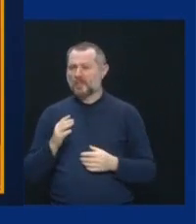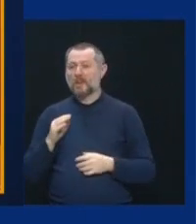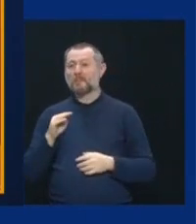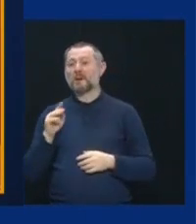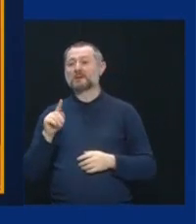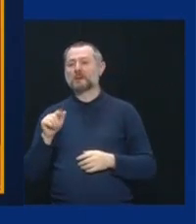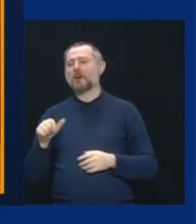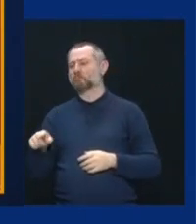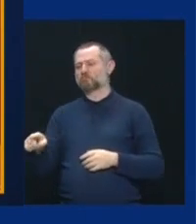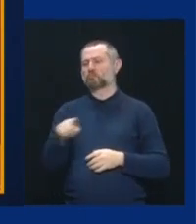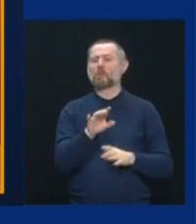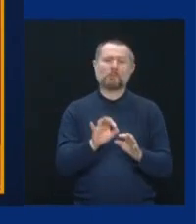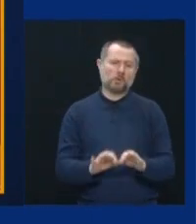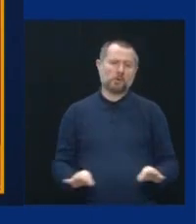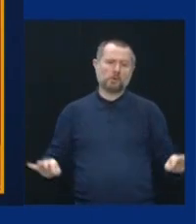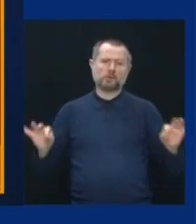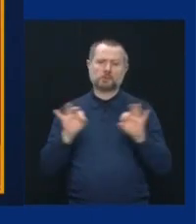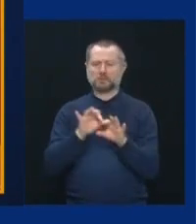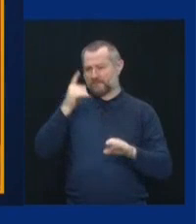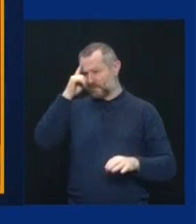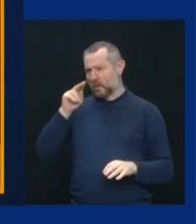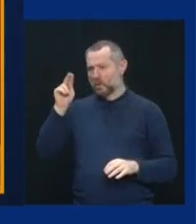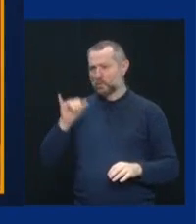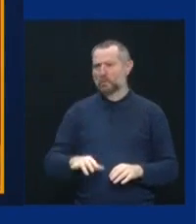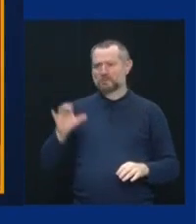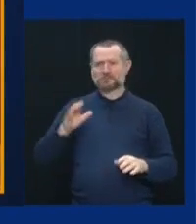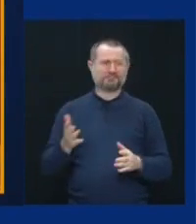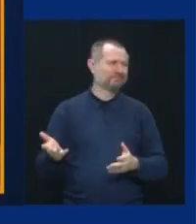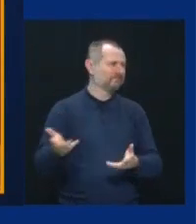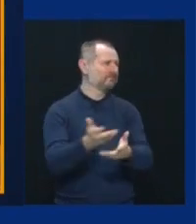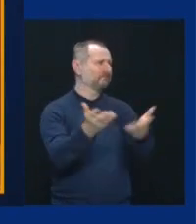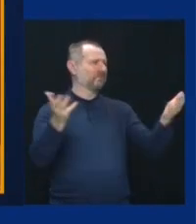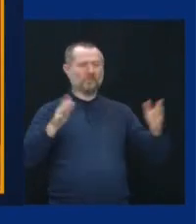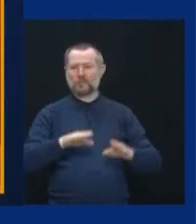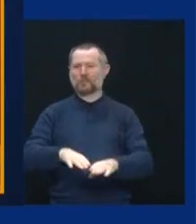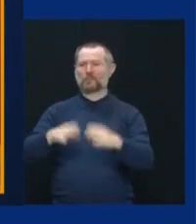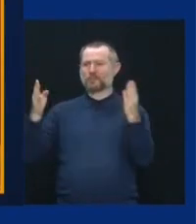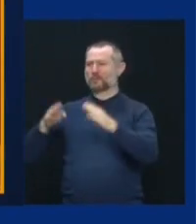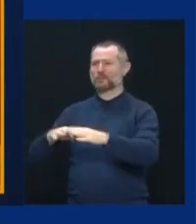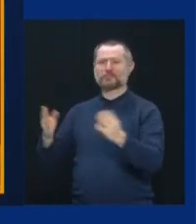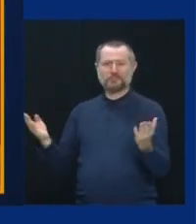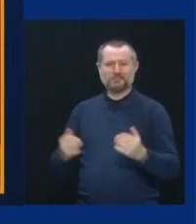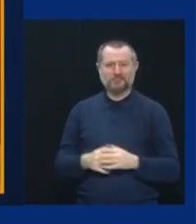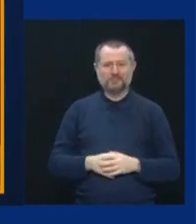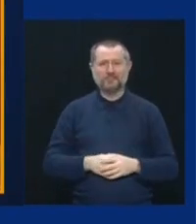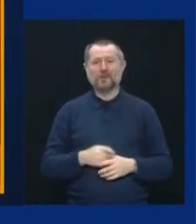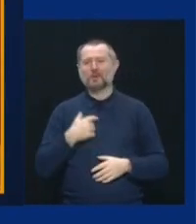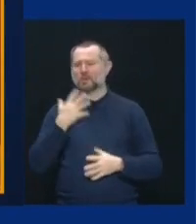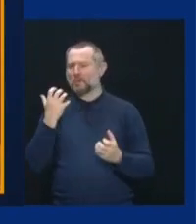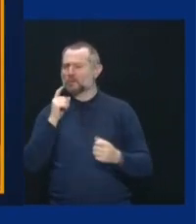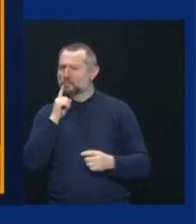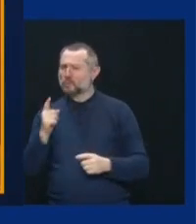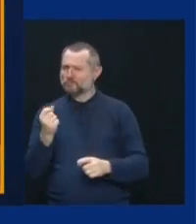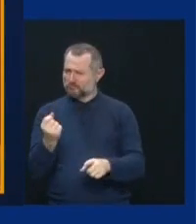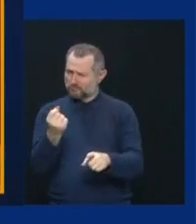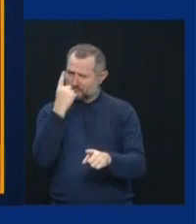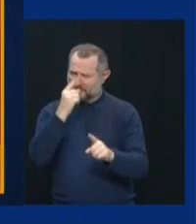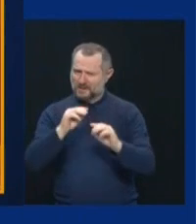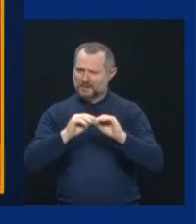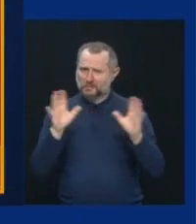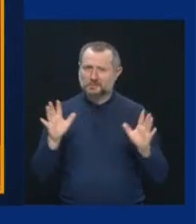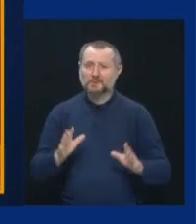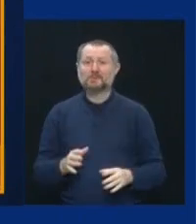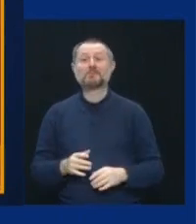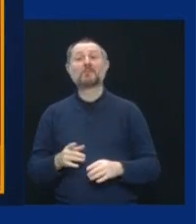the reopening and the stimulation of the economy. And just so we're all clear, the 2 to